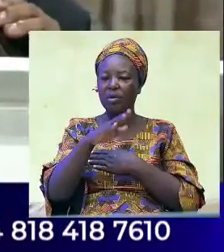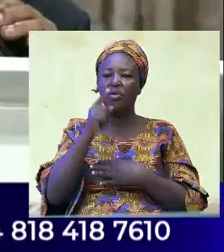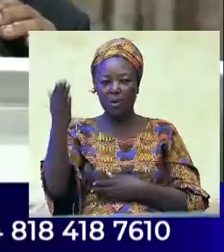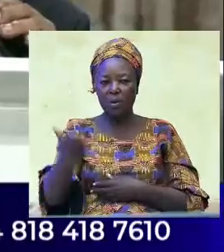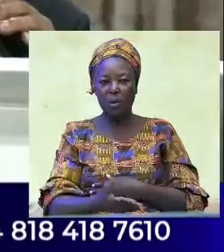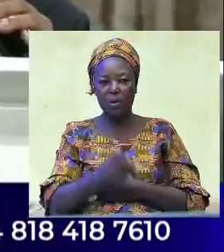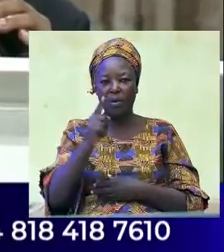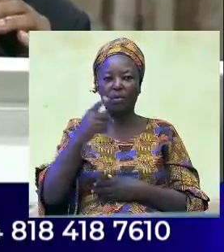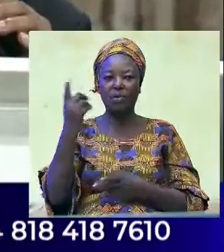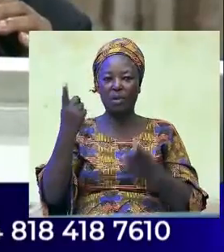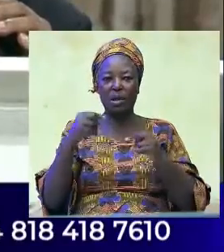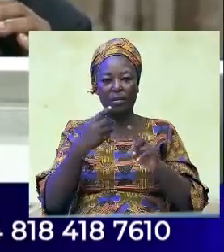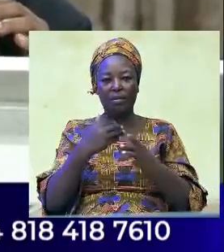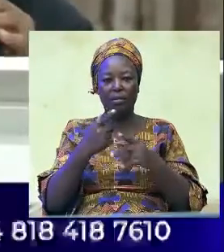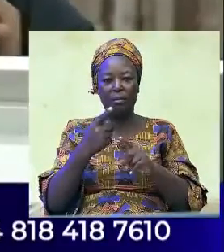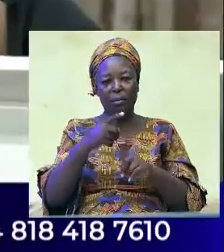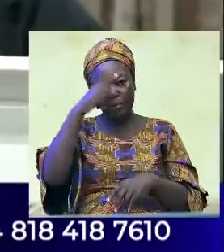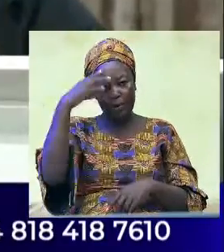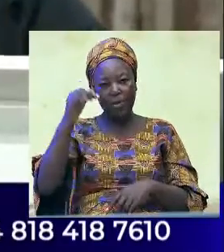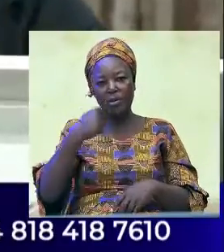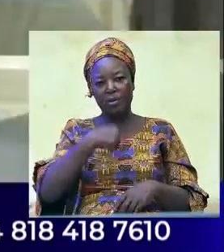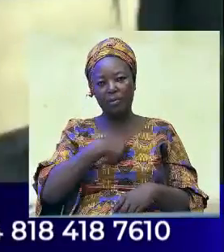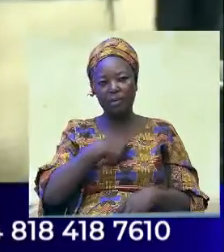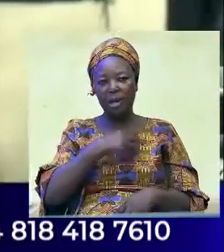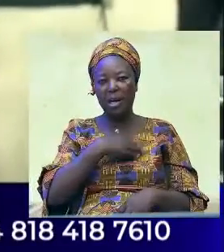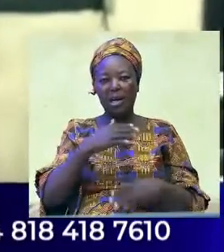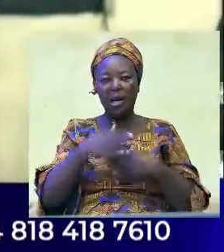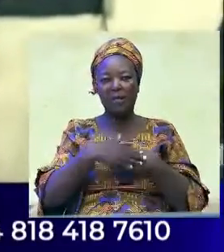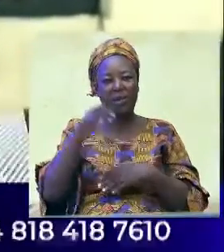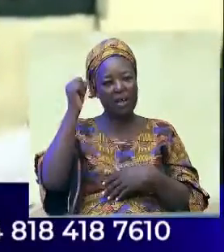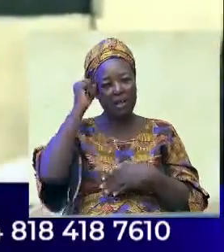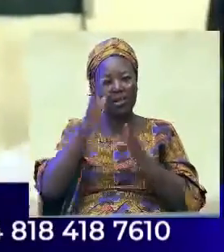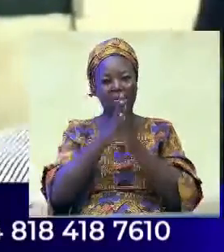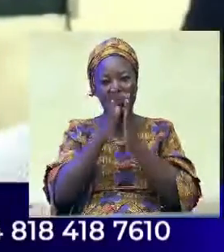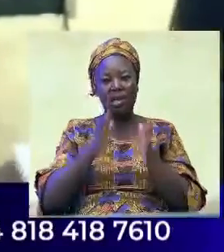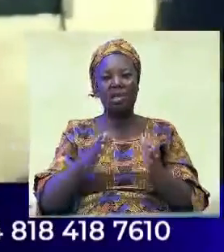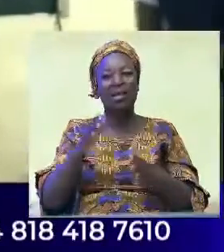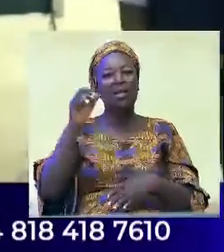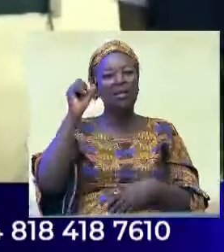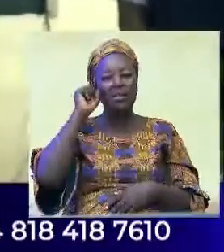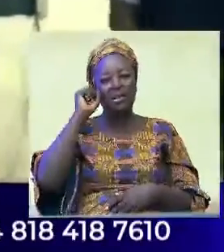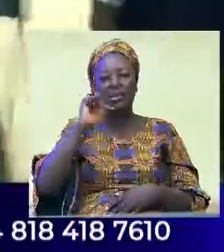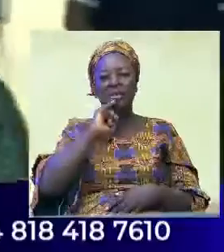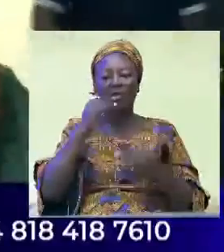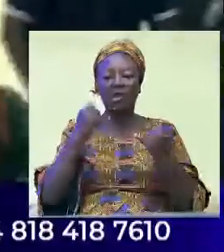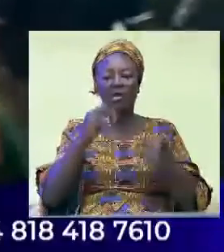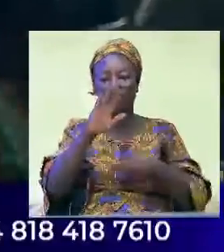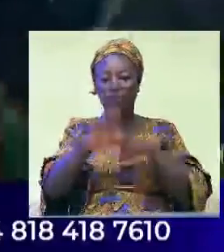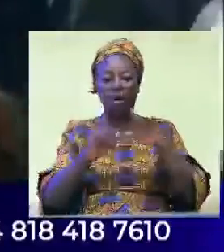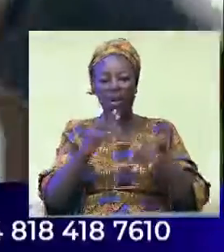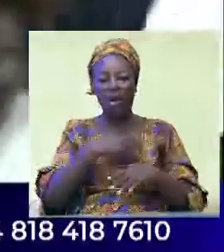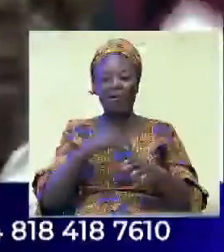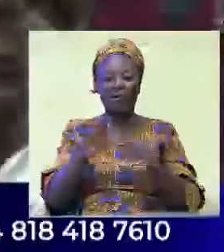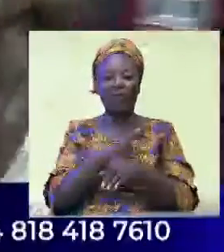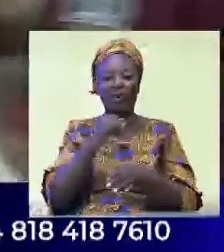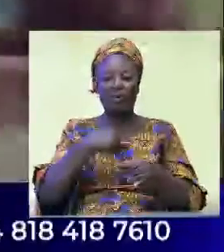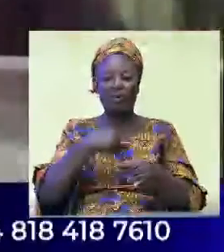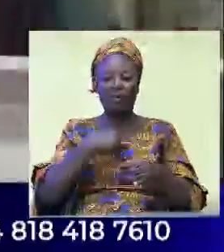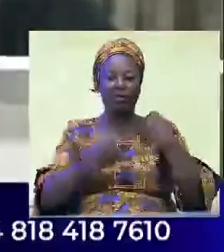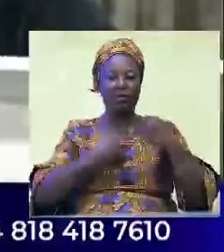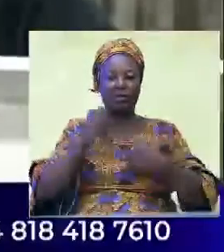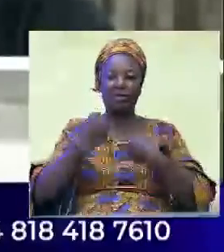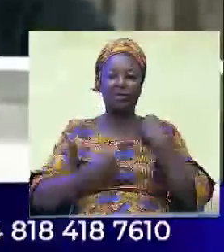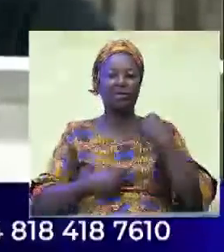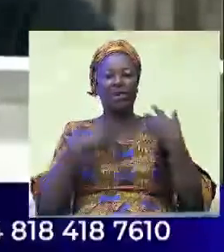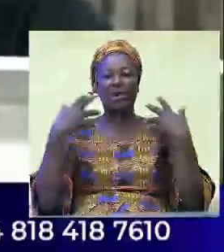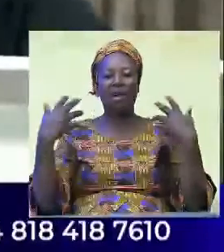God, you are welcome. You came because of me. After his prayer, now she's walking and full of joy.